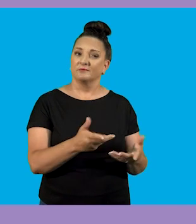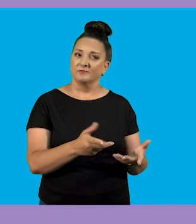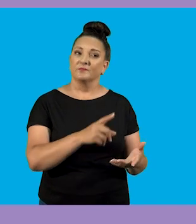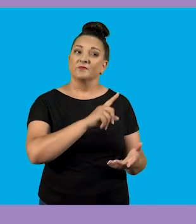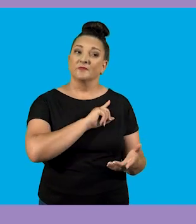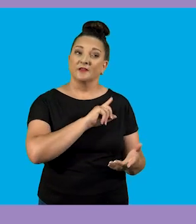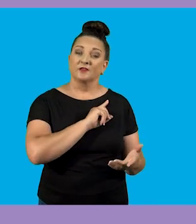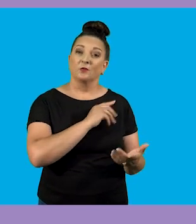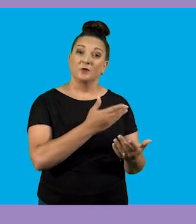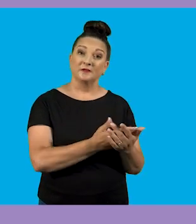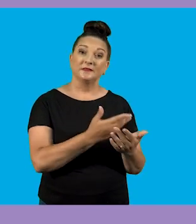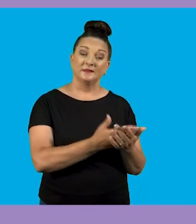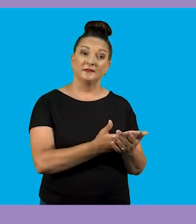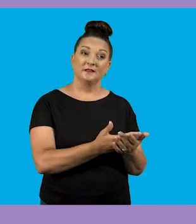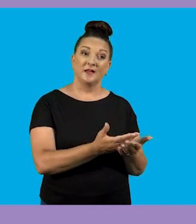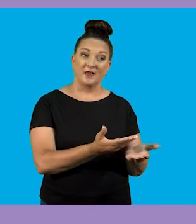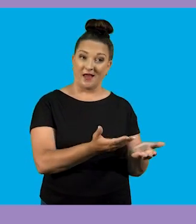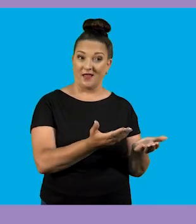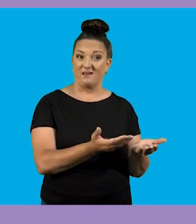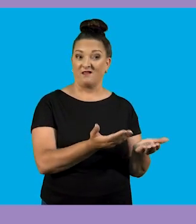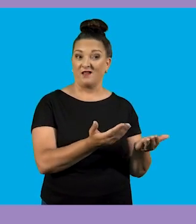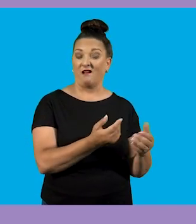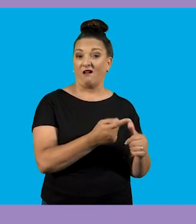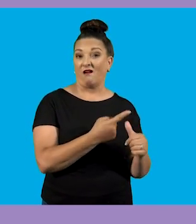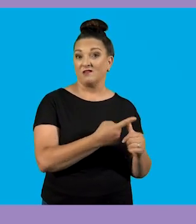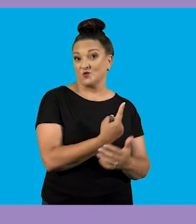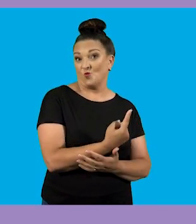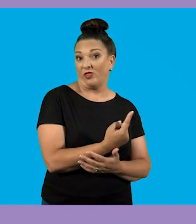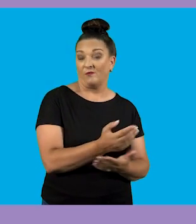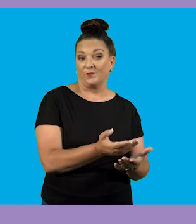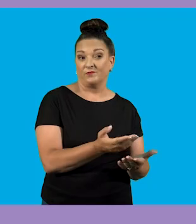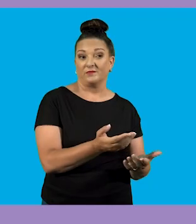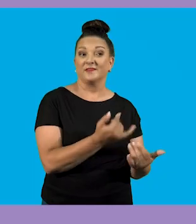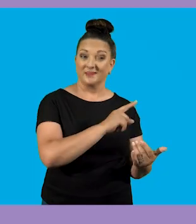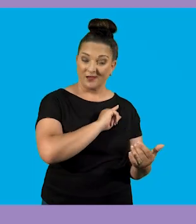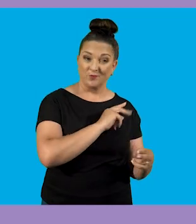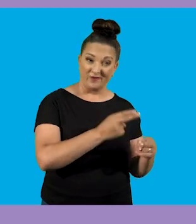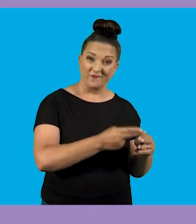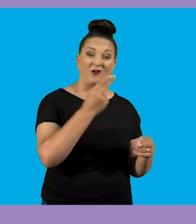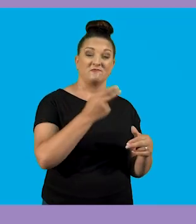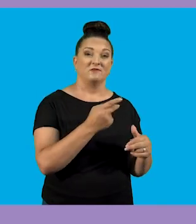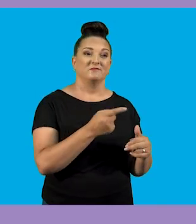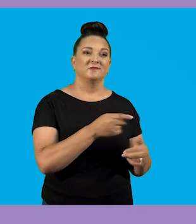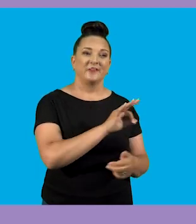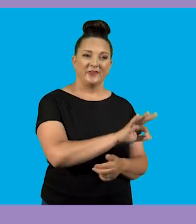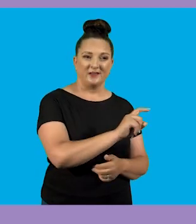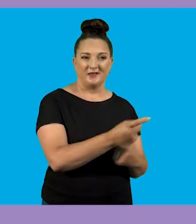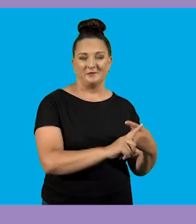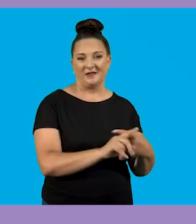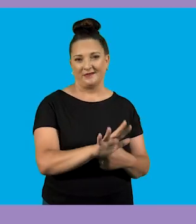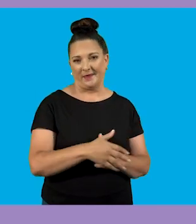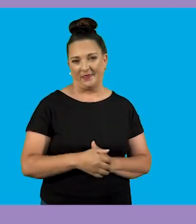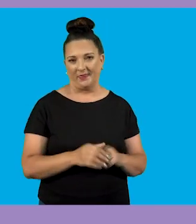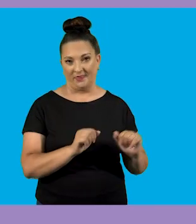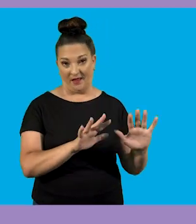That is 3x divided by 3x, that is going to leave us with 1. That means our final answer is 3x plus